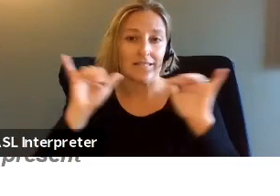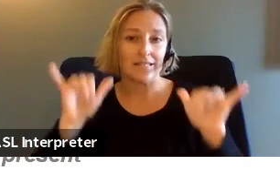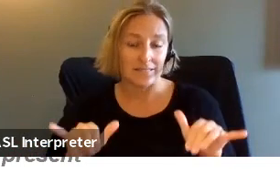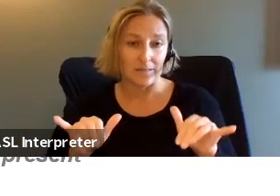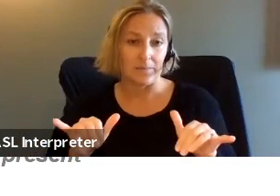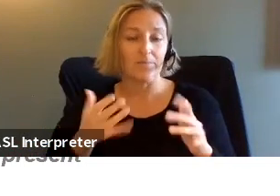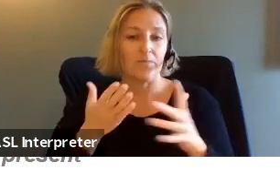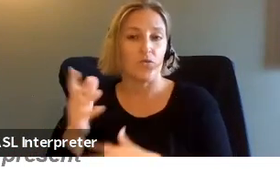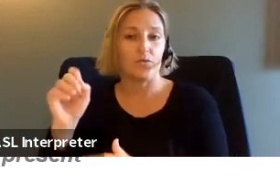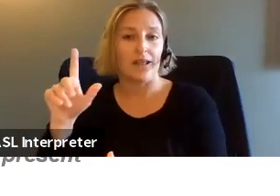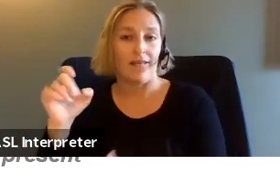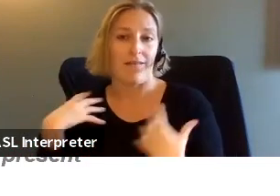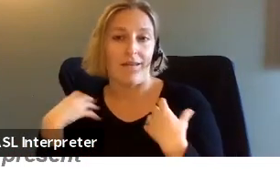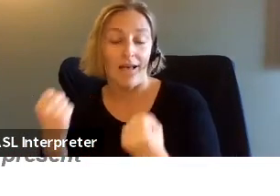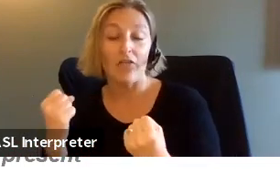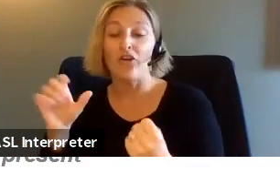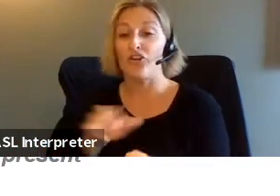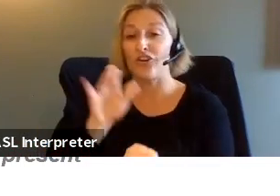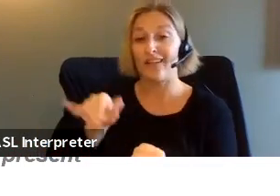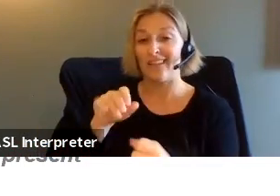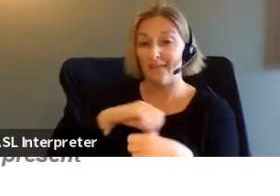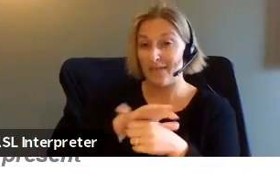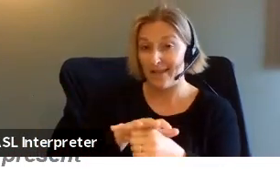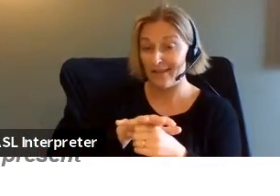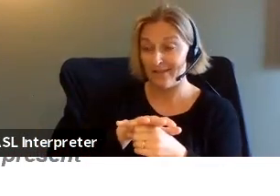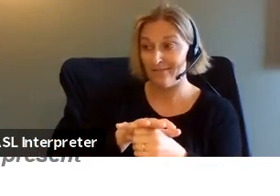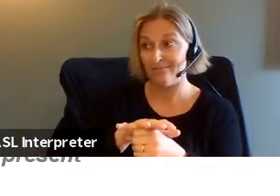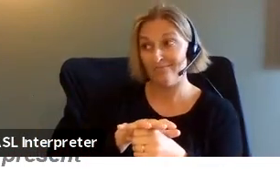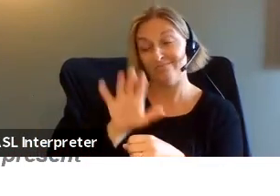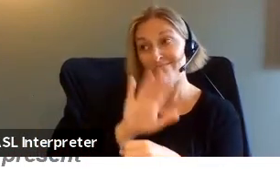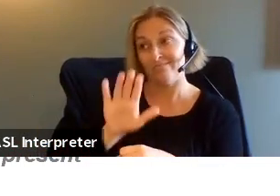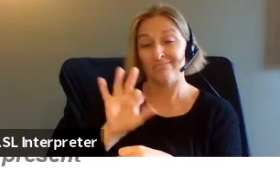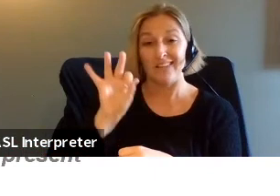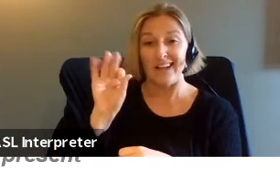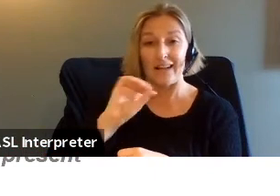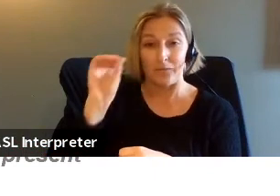telehealth. But early in the pandemic, it was as high as 90% telehealth.